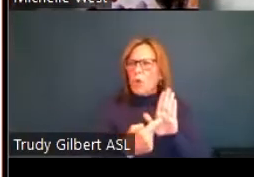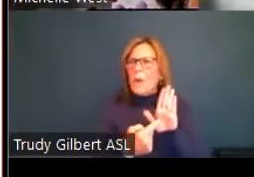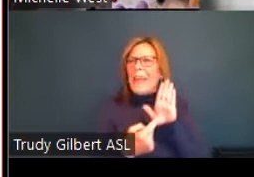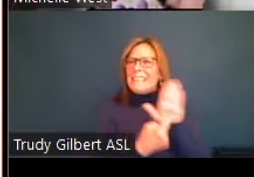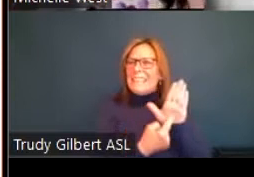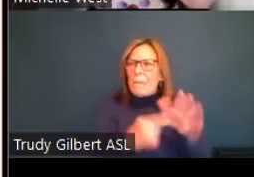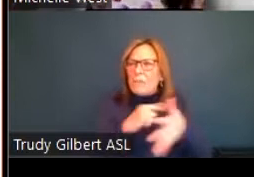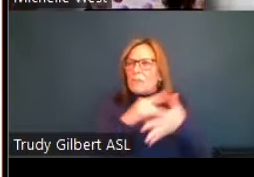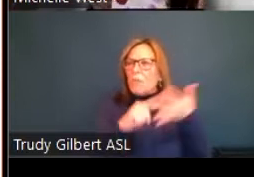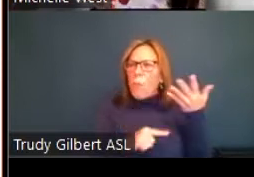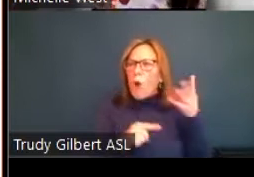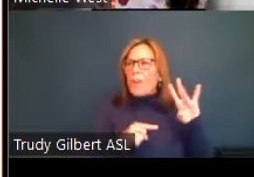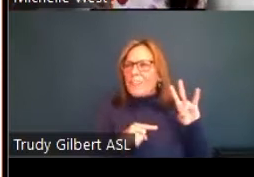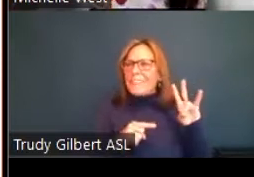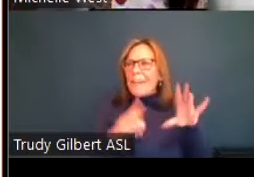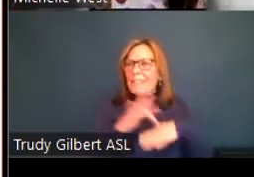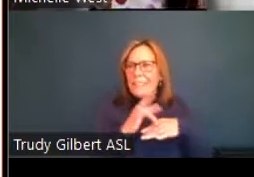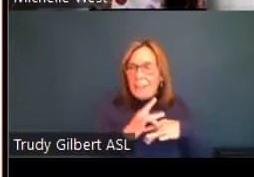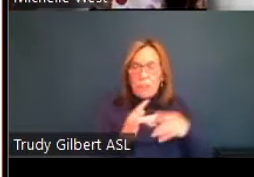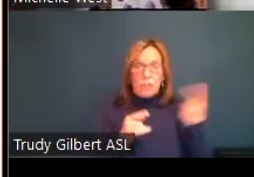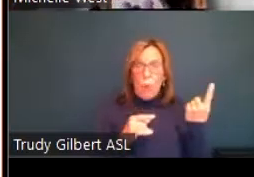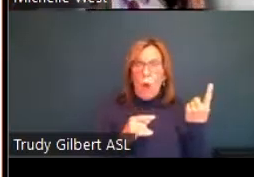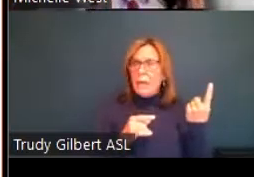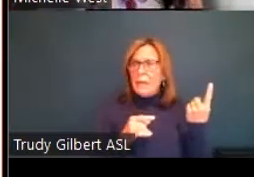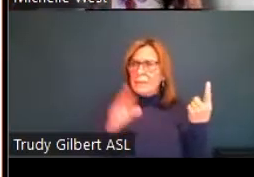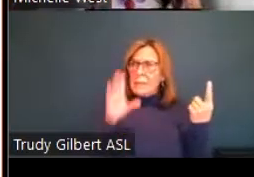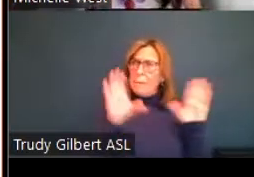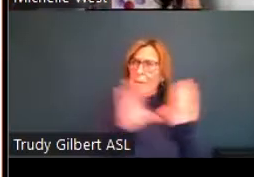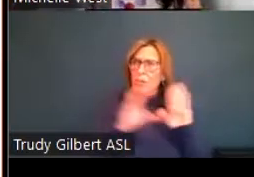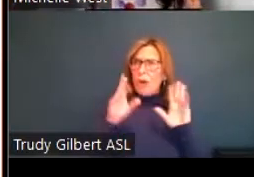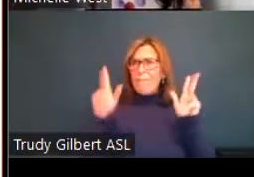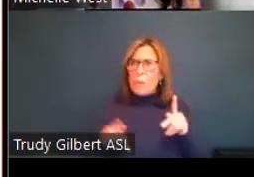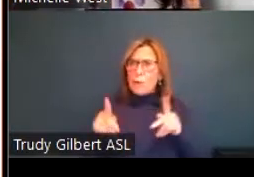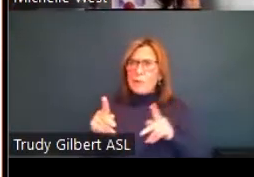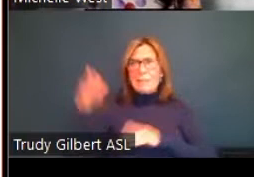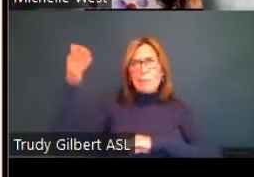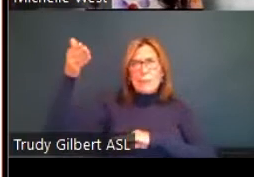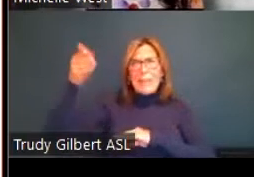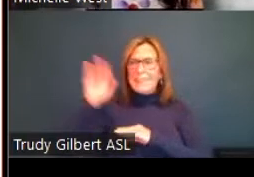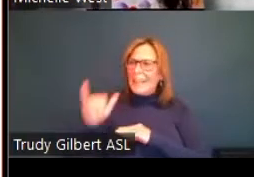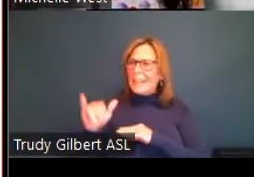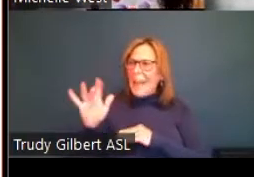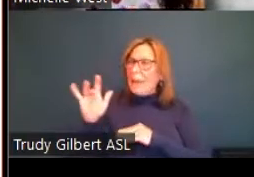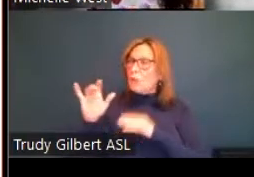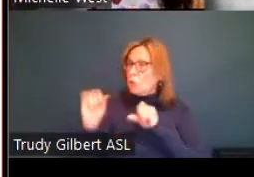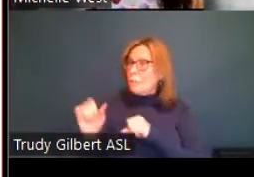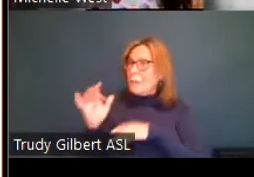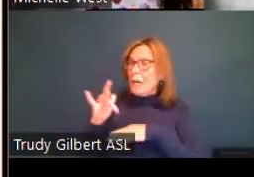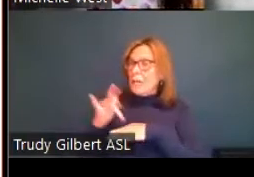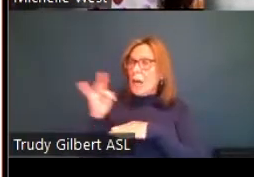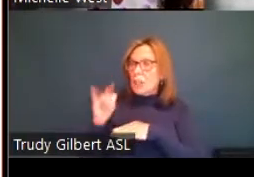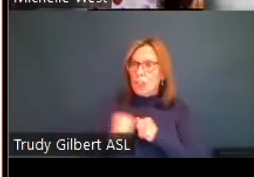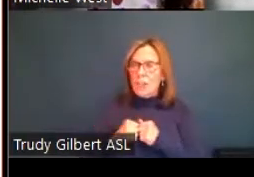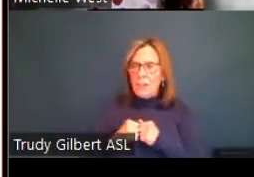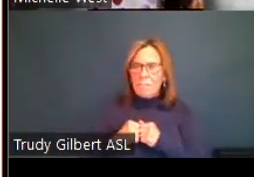are. One is a picture of someone presenting. That could be a touch. That is actually could be